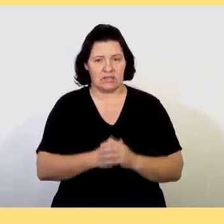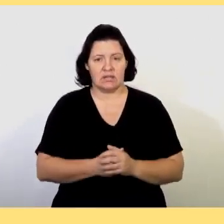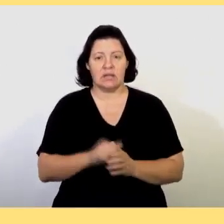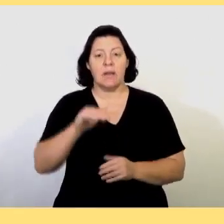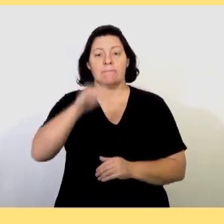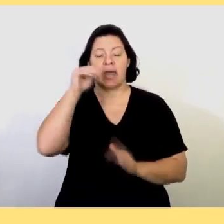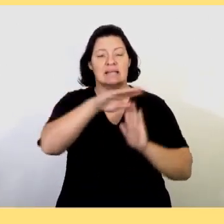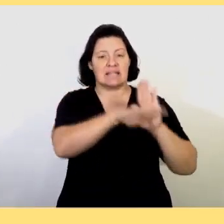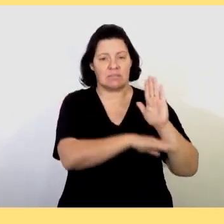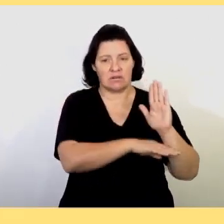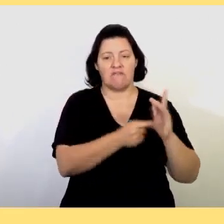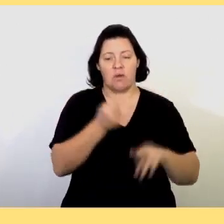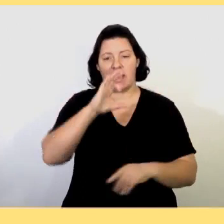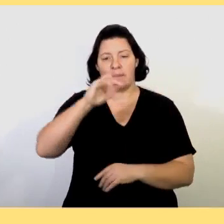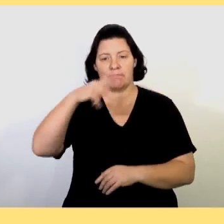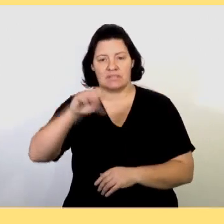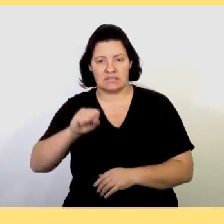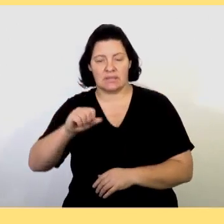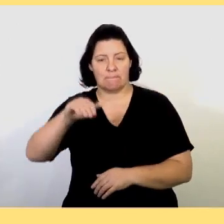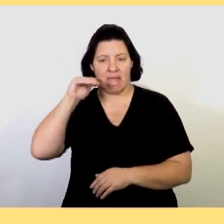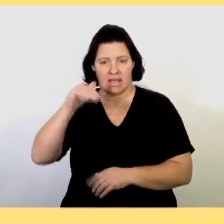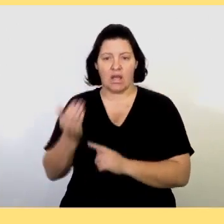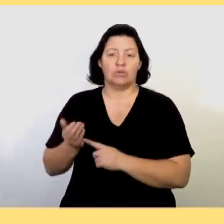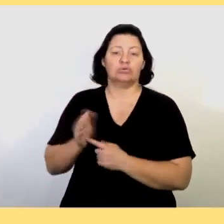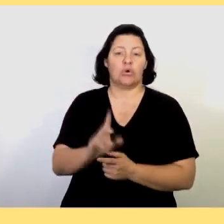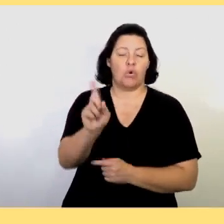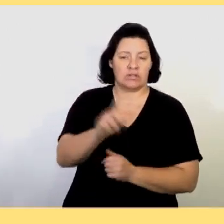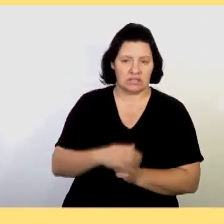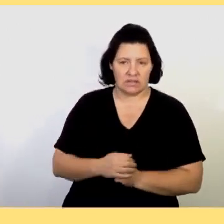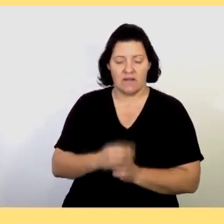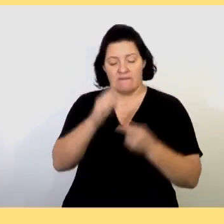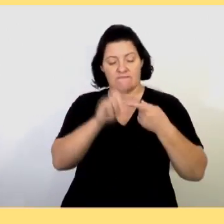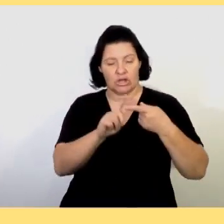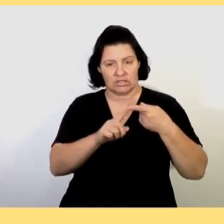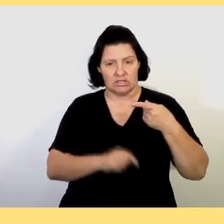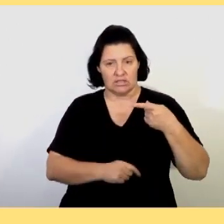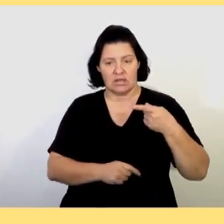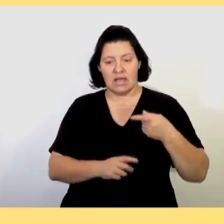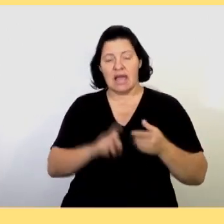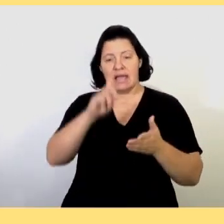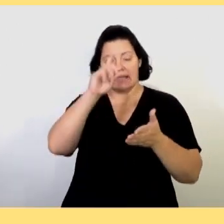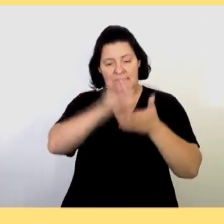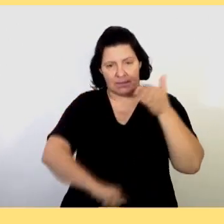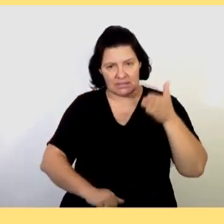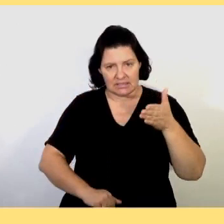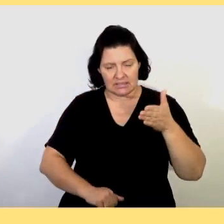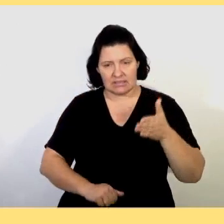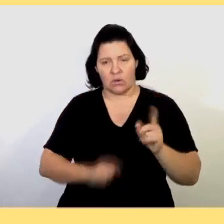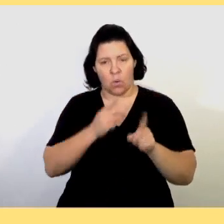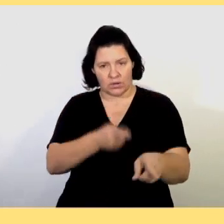reads, the bank statement from Cabs Bank showed the following. The first one, it is a debit